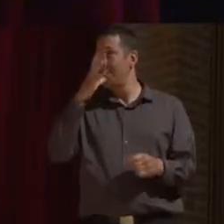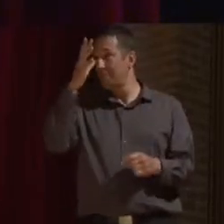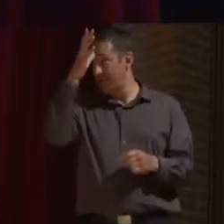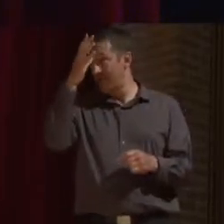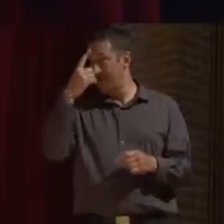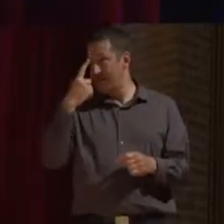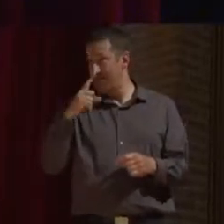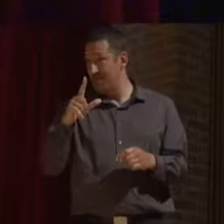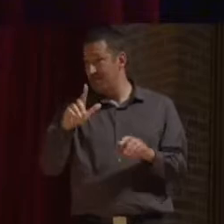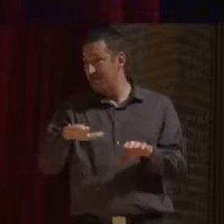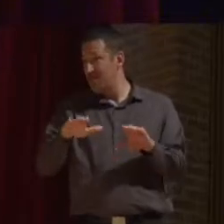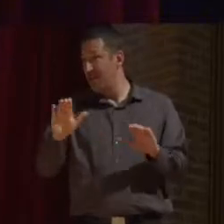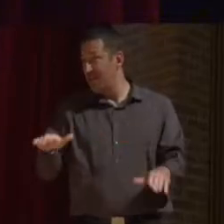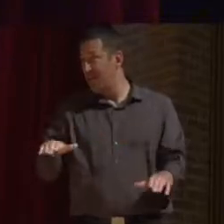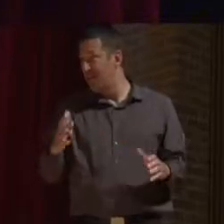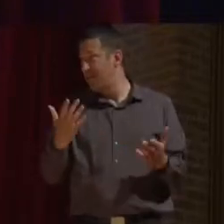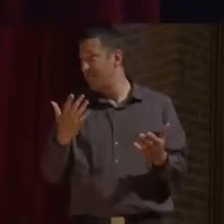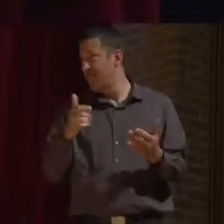child?